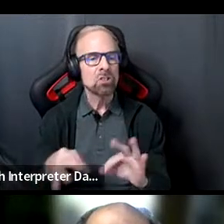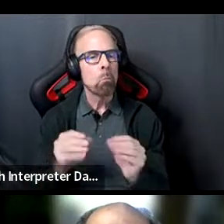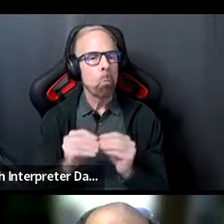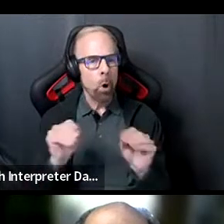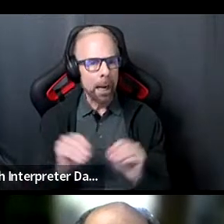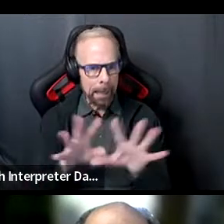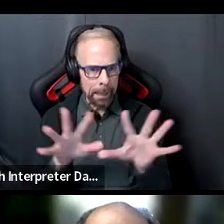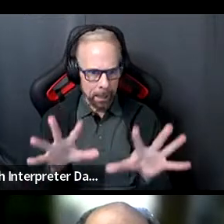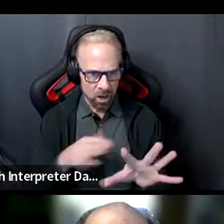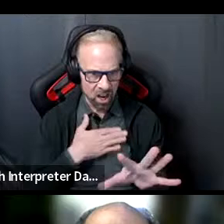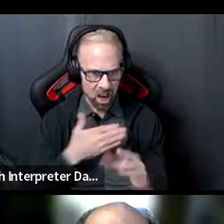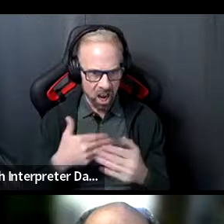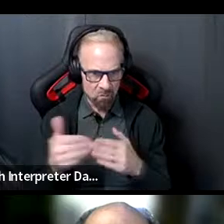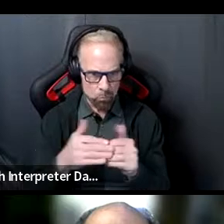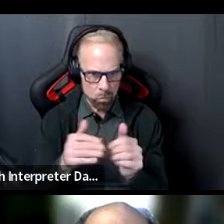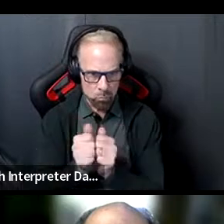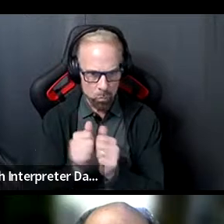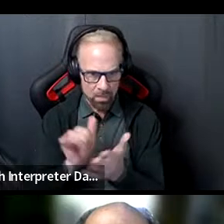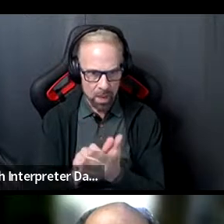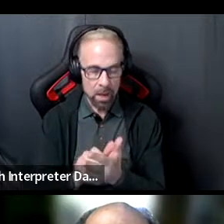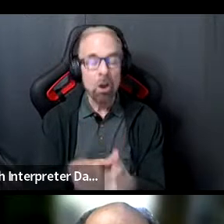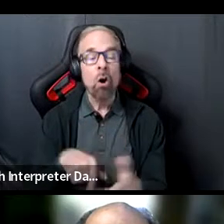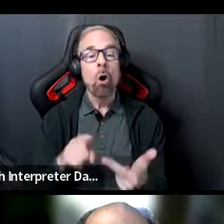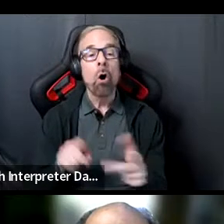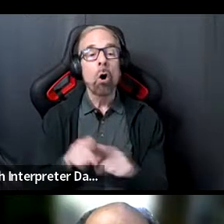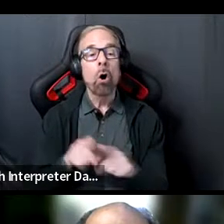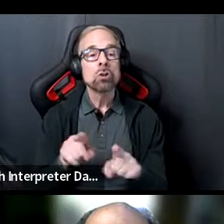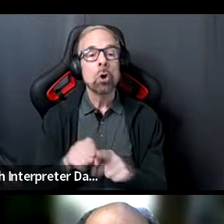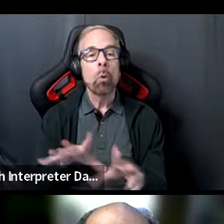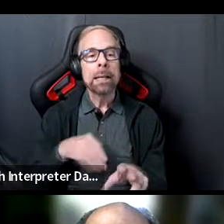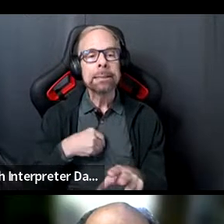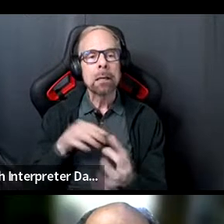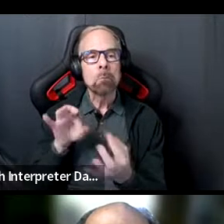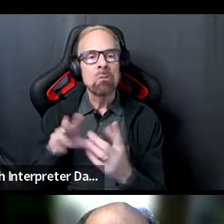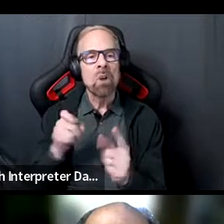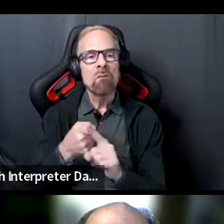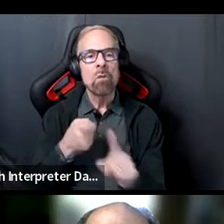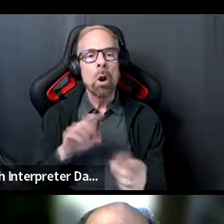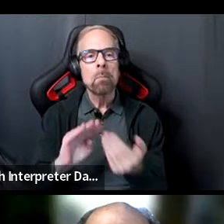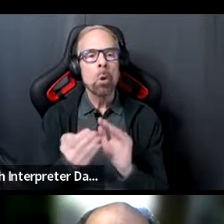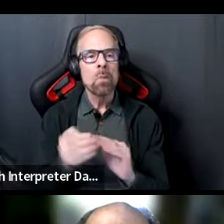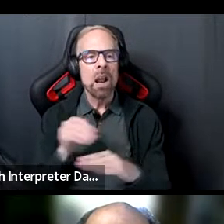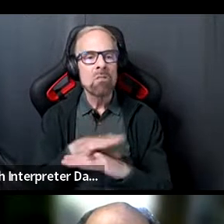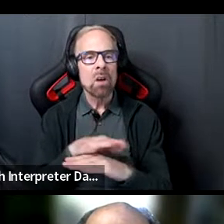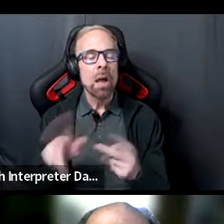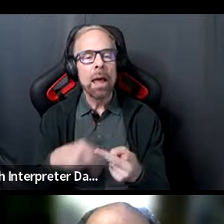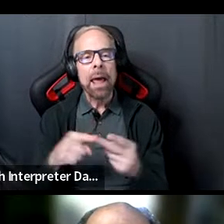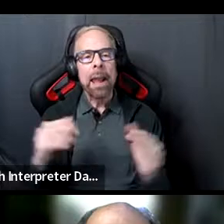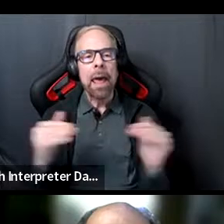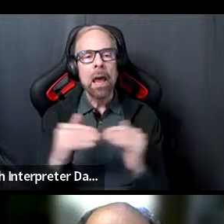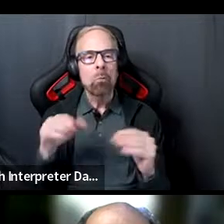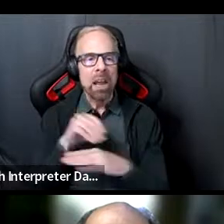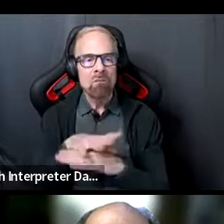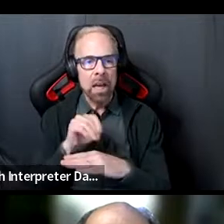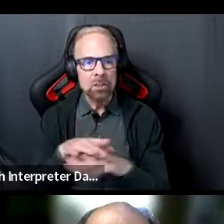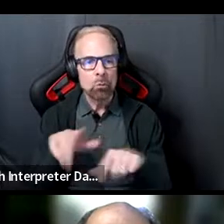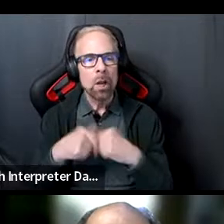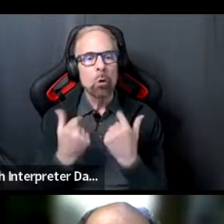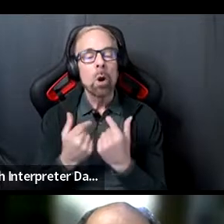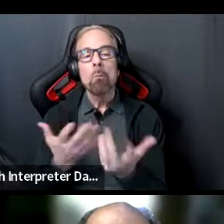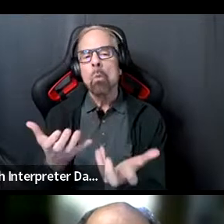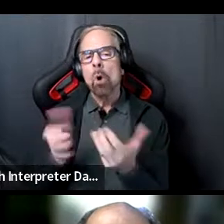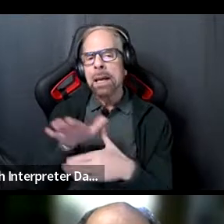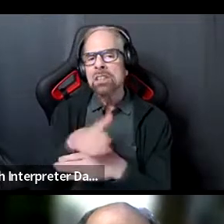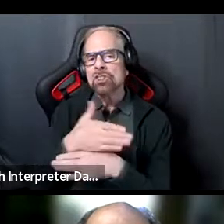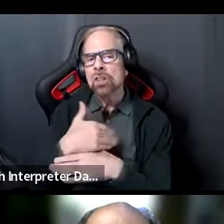it. And we have also taken input from our community advisory group and our equity advisory group. And so I want to share a little bit